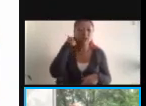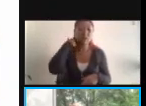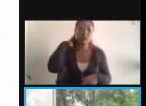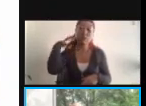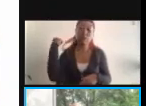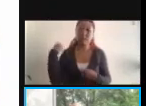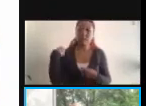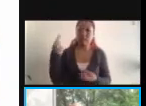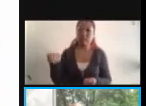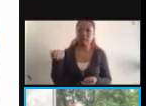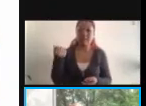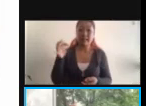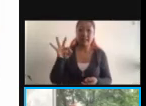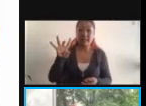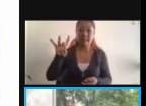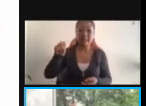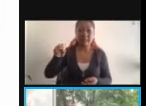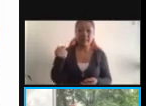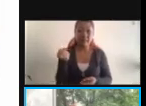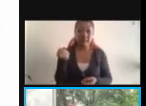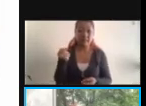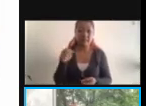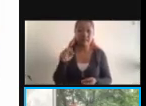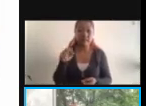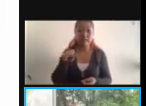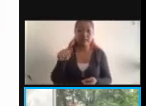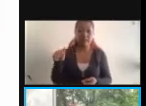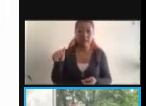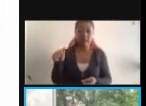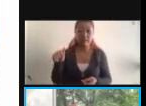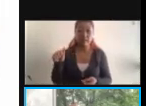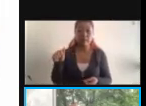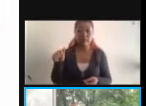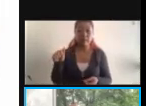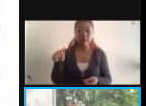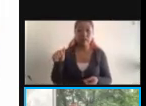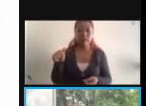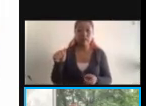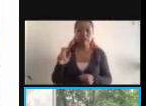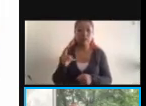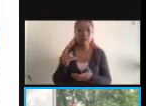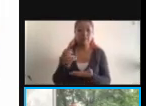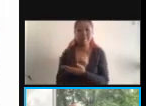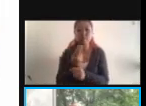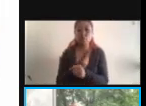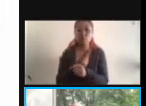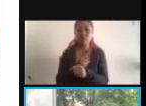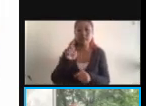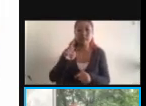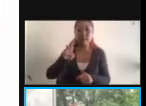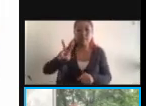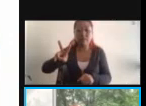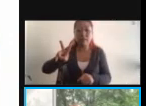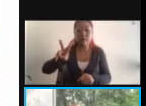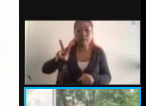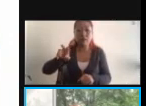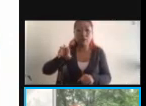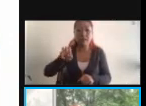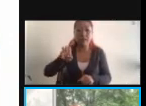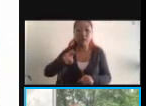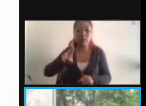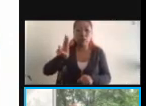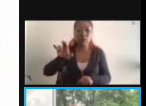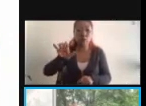since 1980s, NASA was able to utilize the EVA suit to build the space